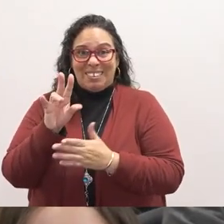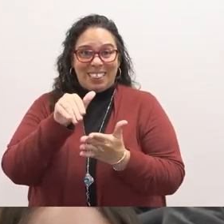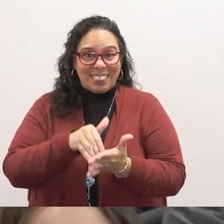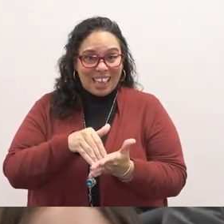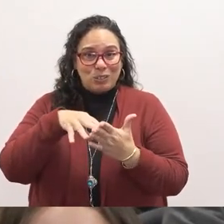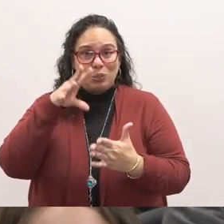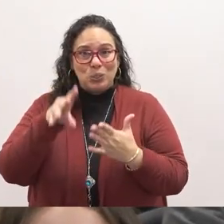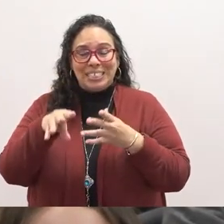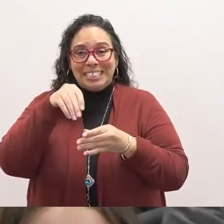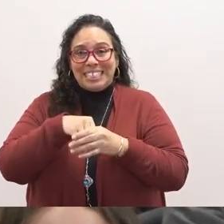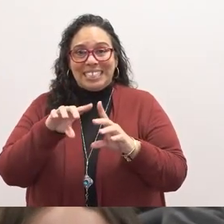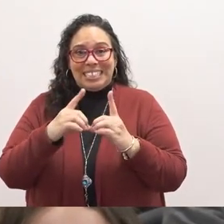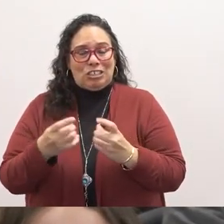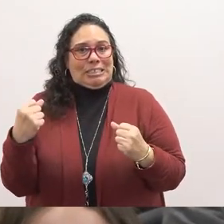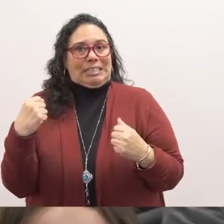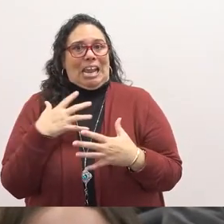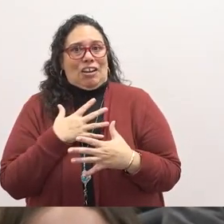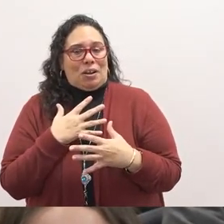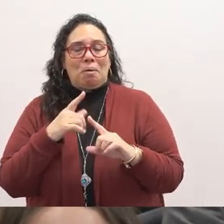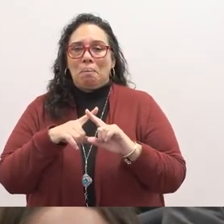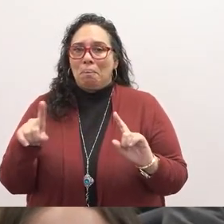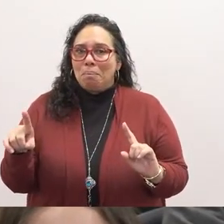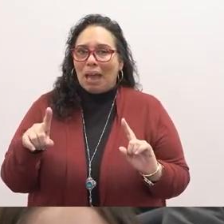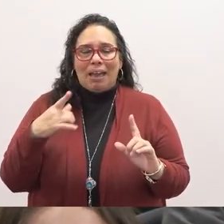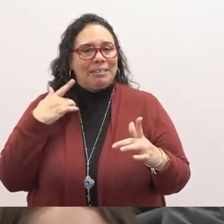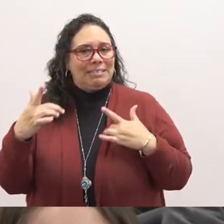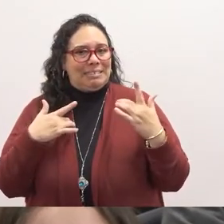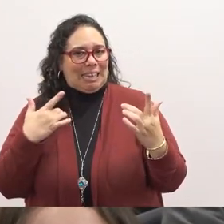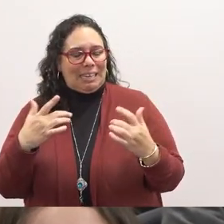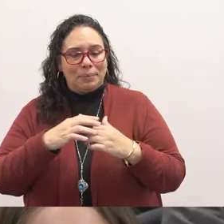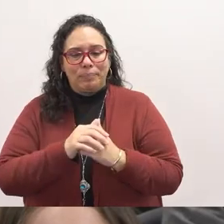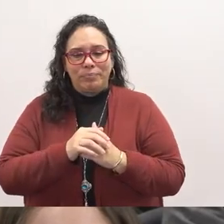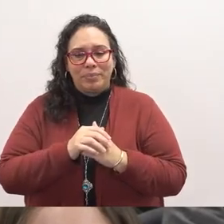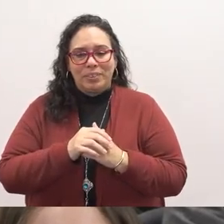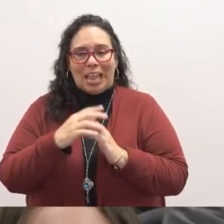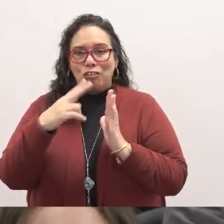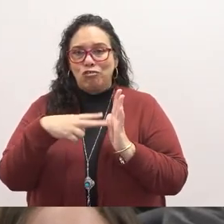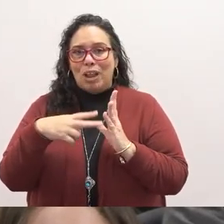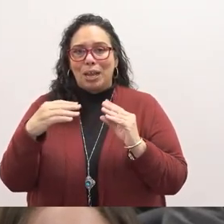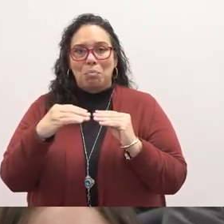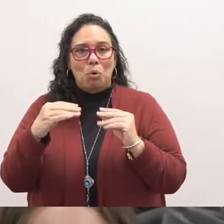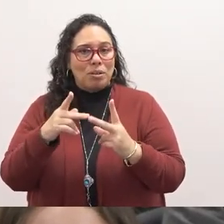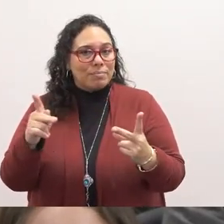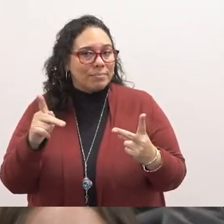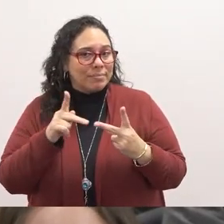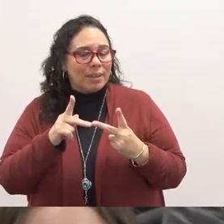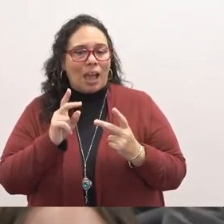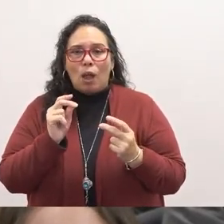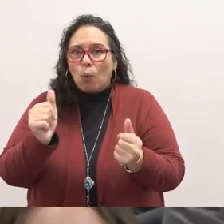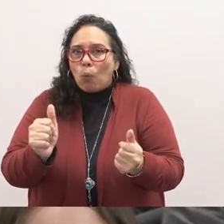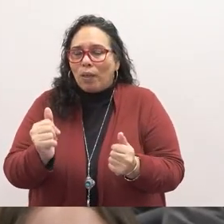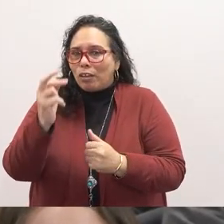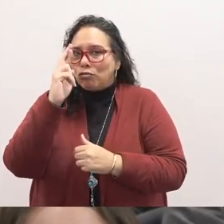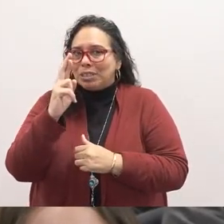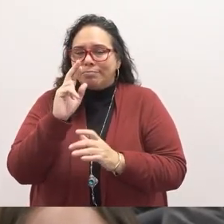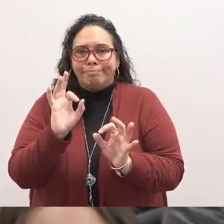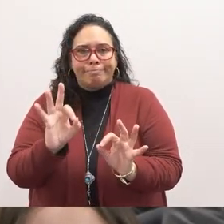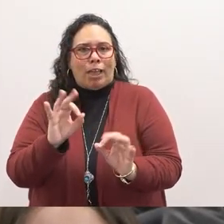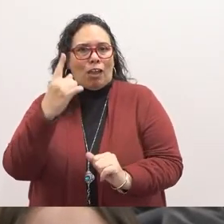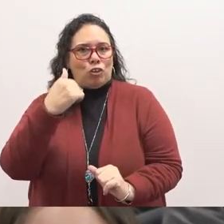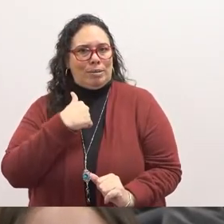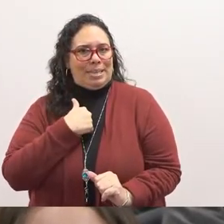district was terrifying, but nonetheless, exciting. As I read more about this position, I quickly realized that it was the perfect position for